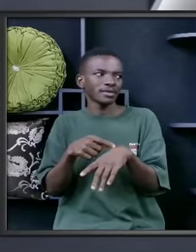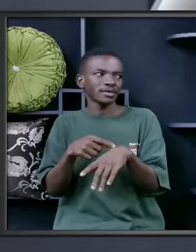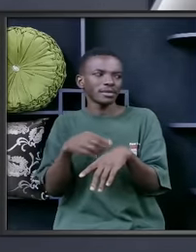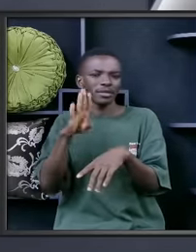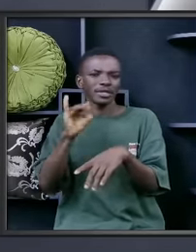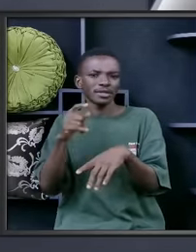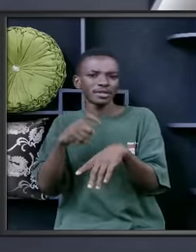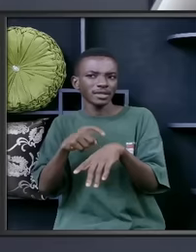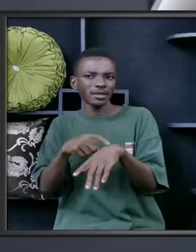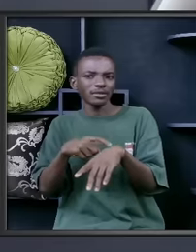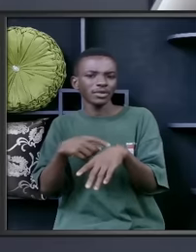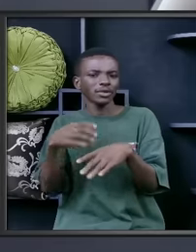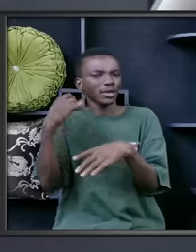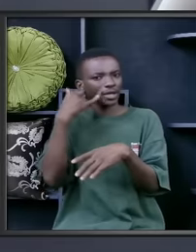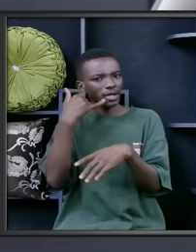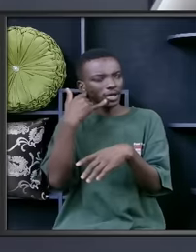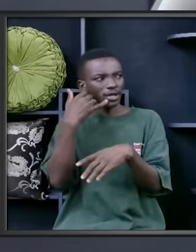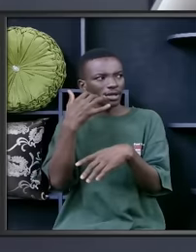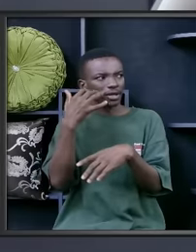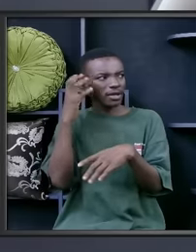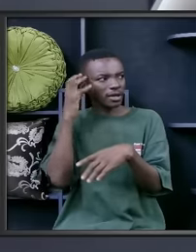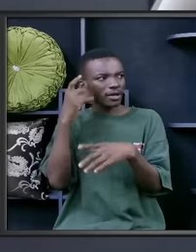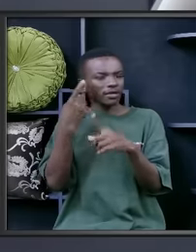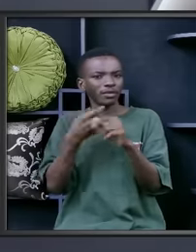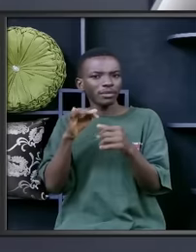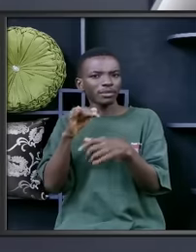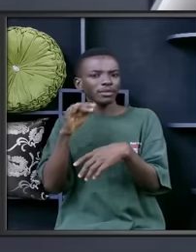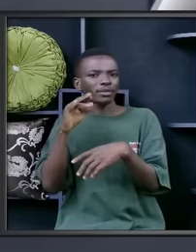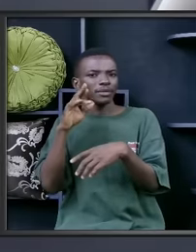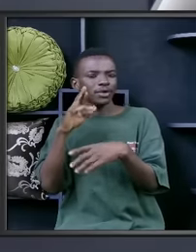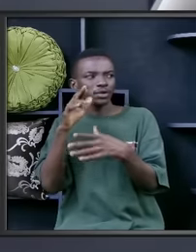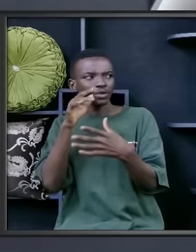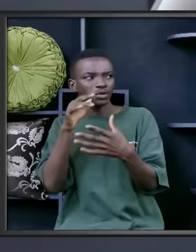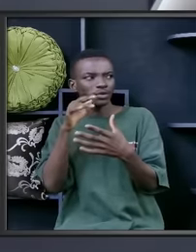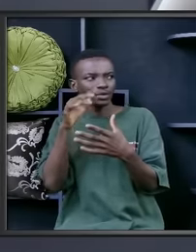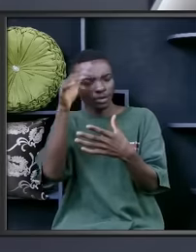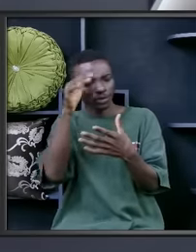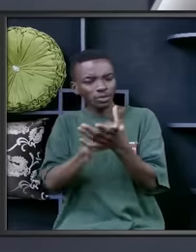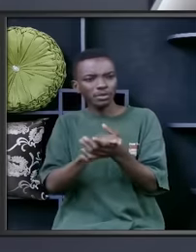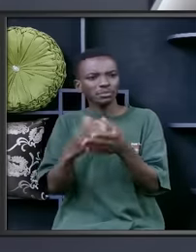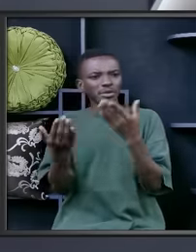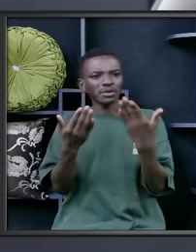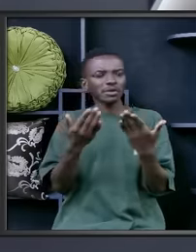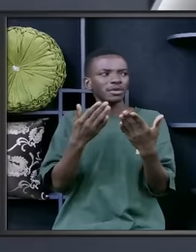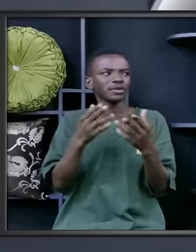by the time we go hear from your husband, he go be say, you, in they do